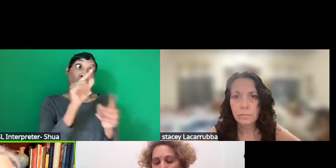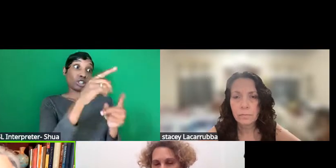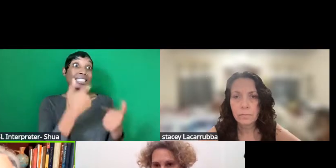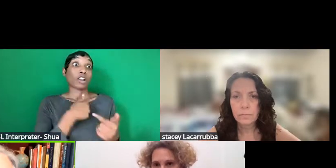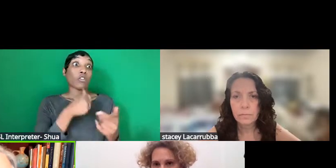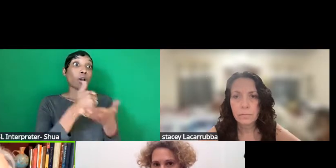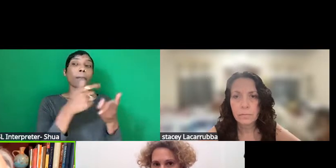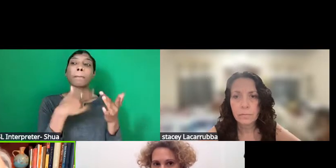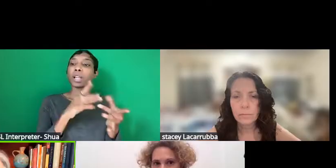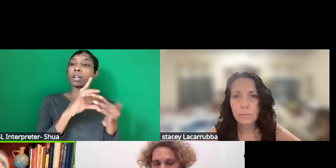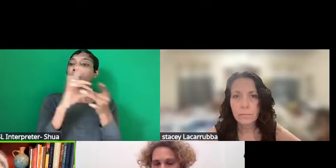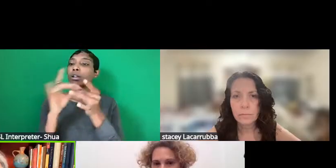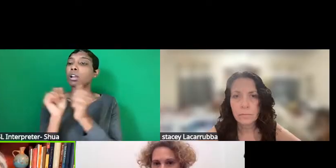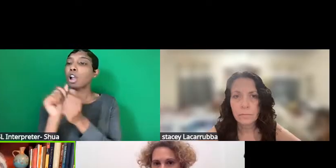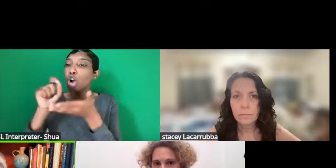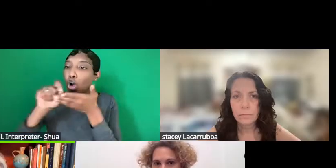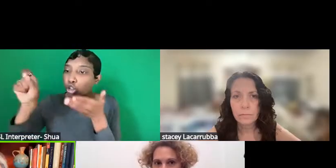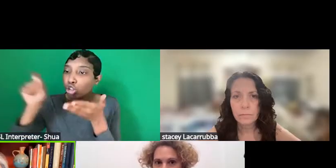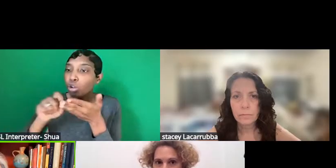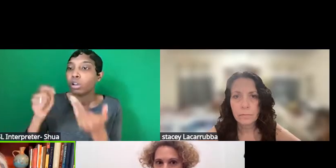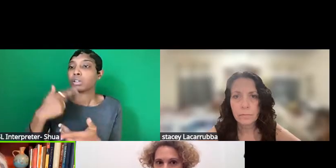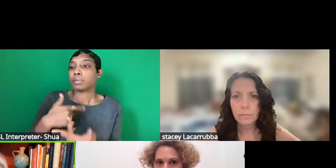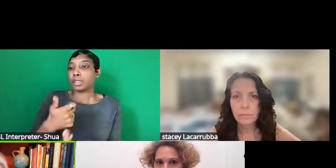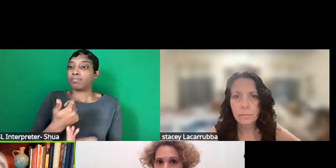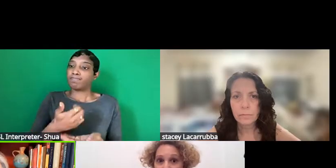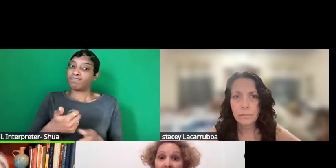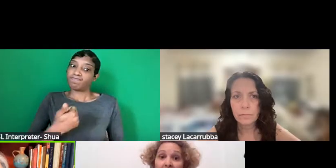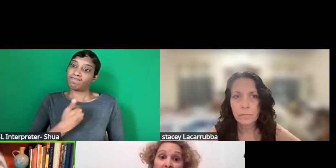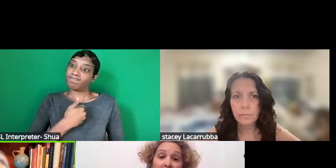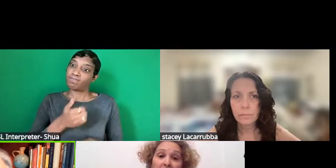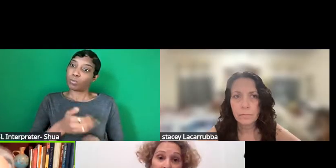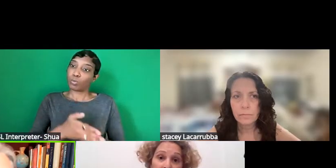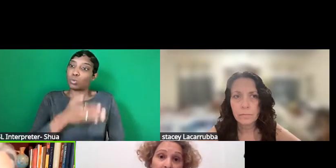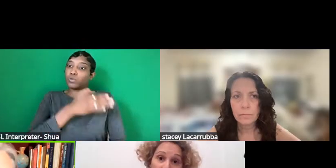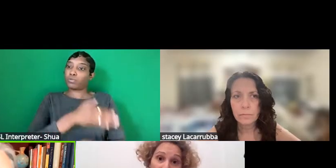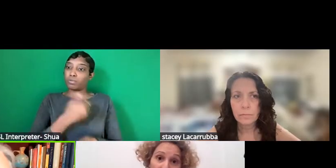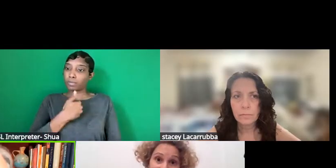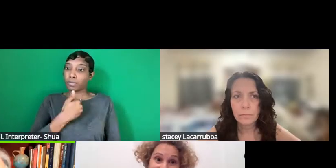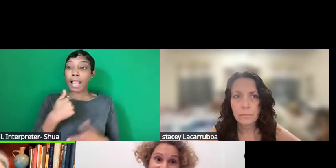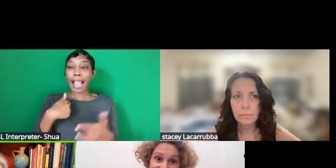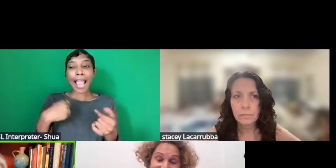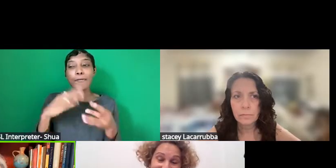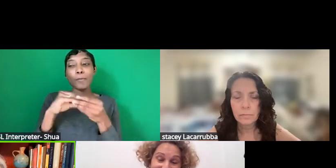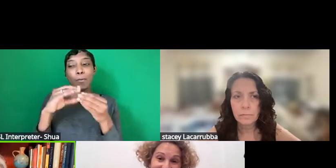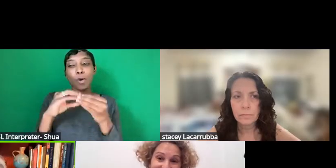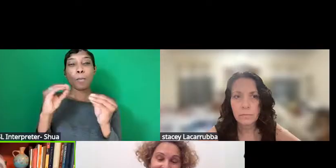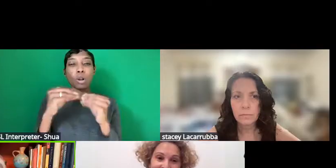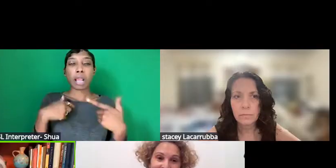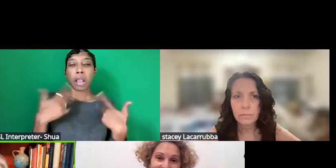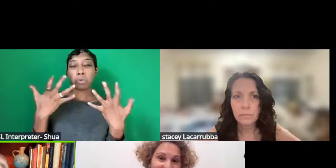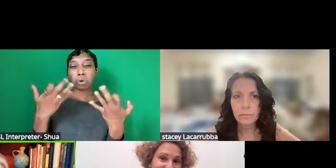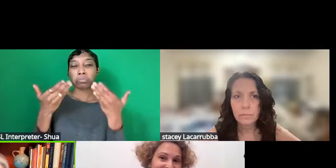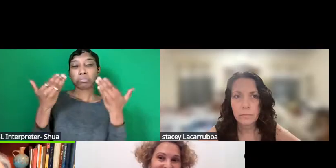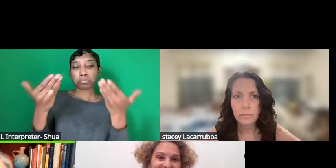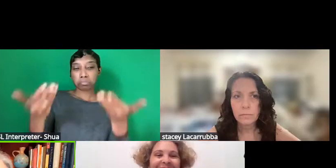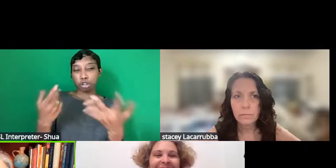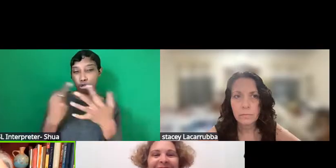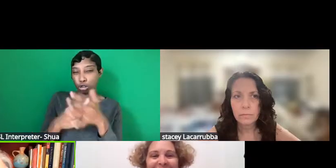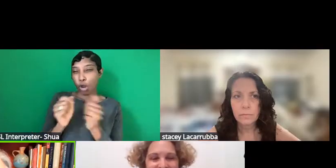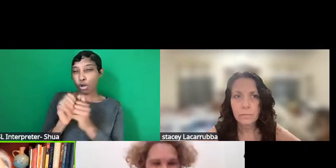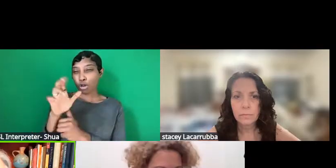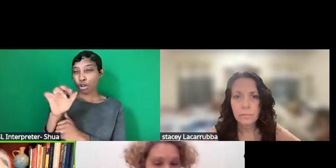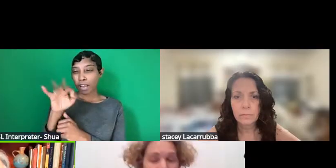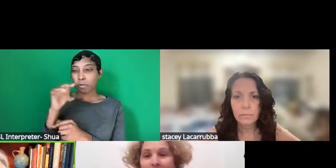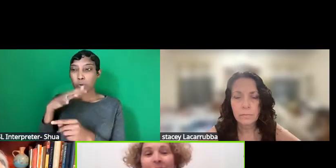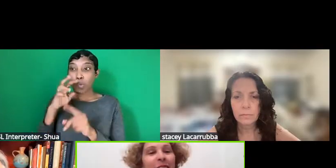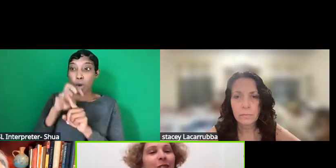they offer different approaches to improving yourself. I have more to say, but maybe we should go ahead and start the craft and then I'll jump back